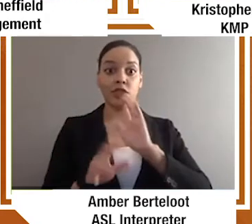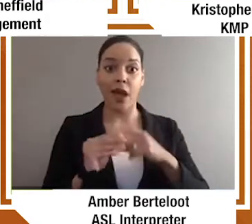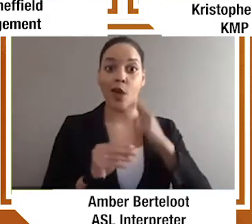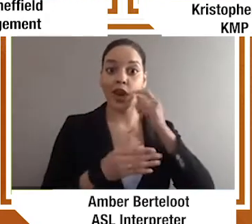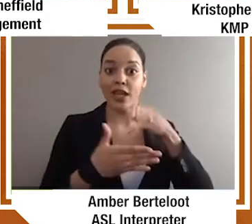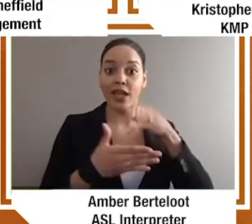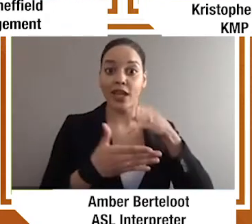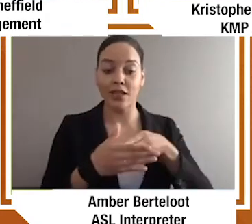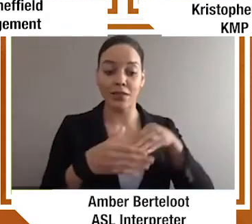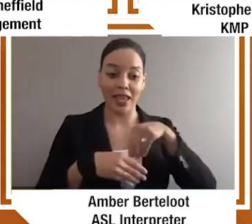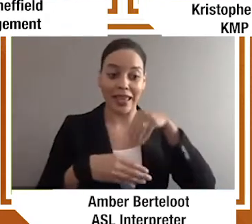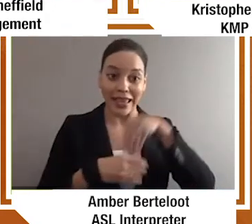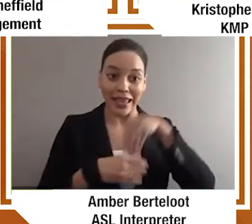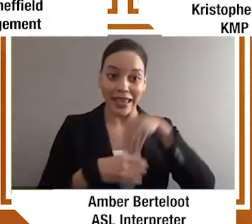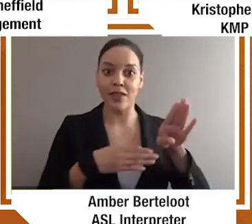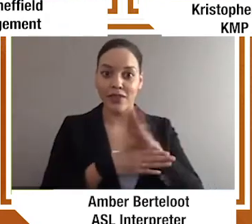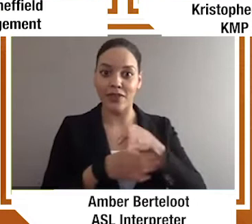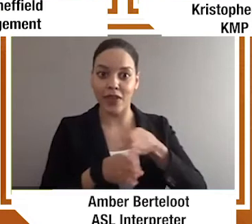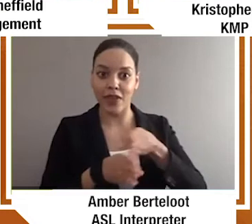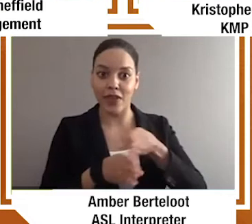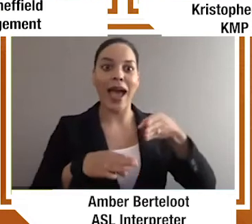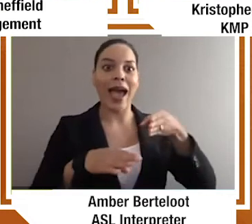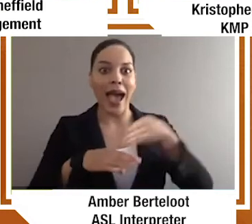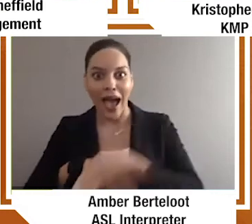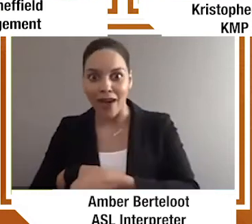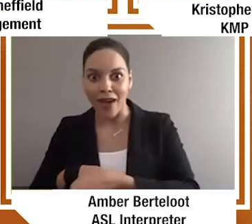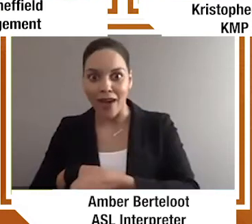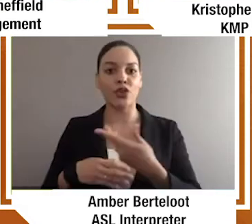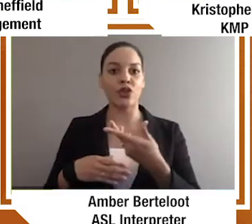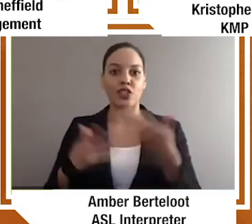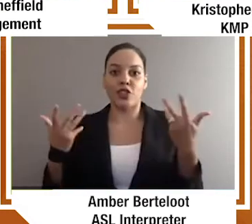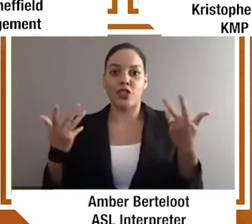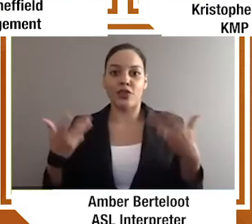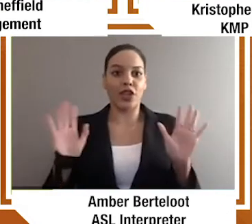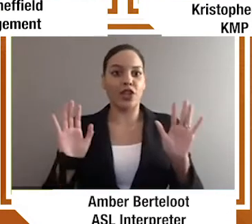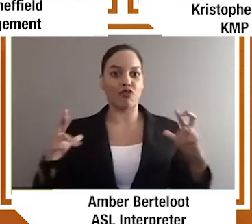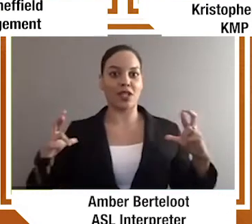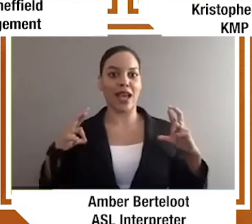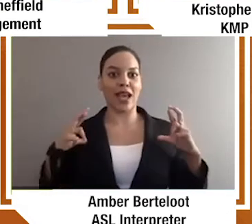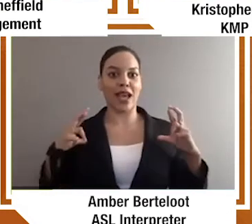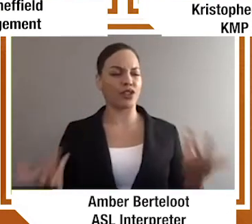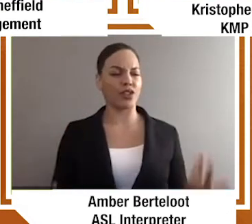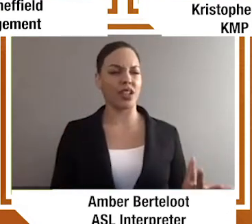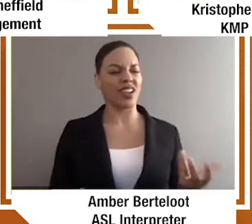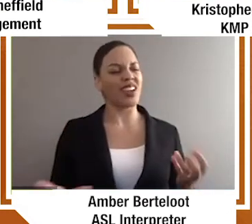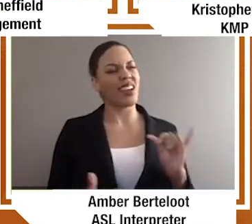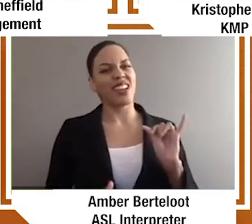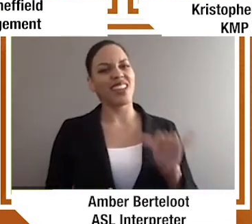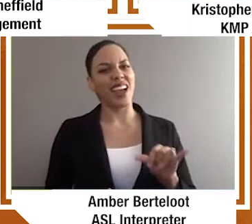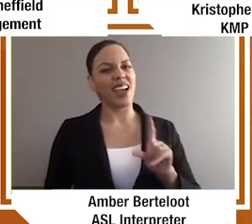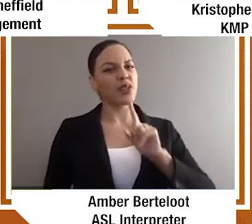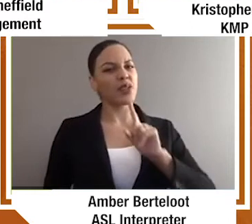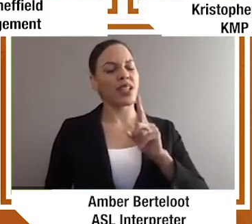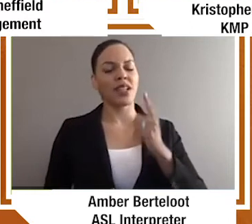fact, when she is not there anymore, has really been in